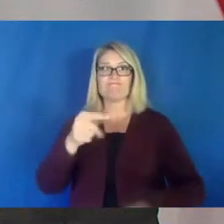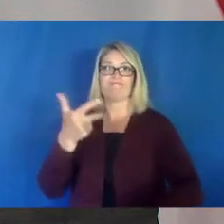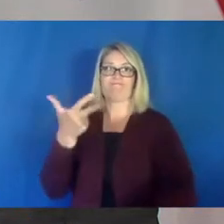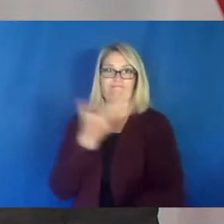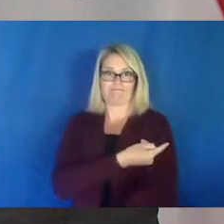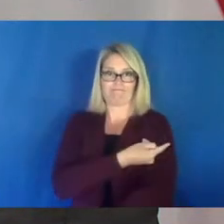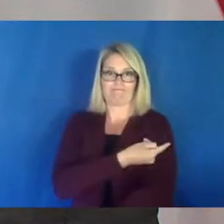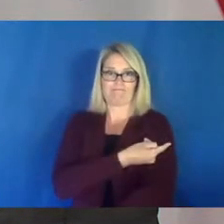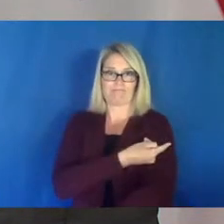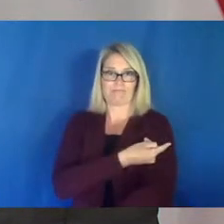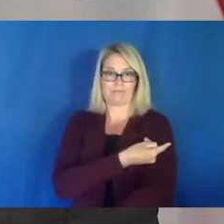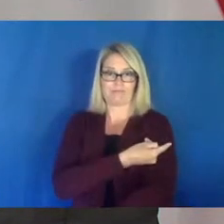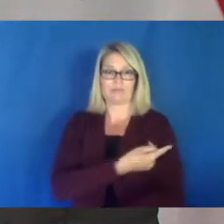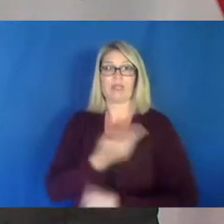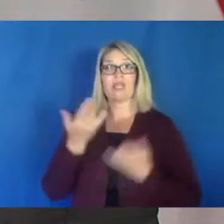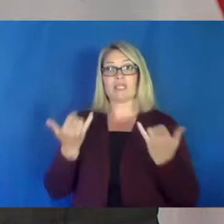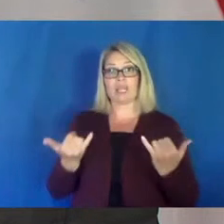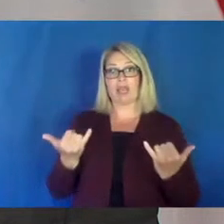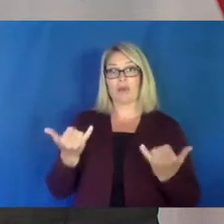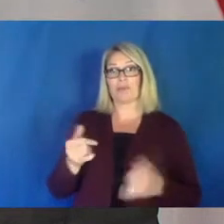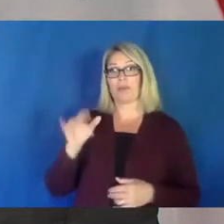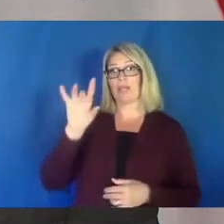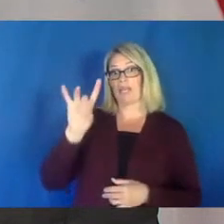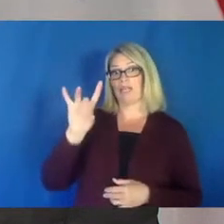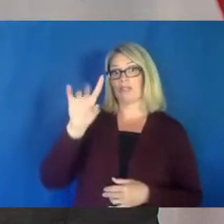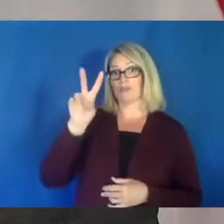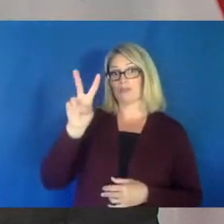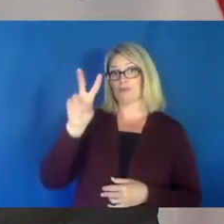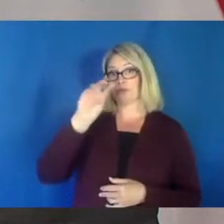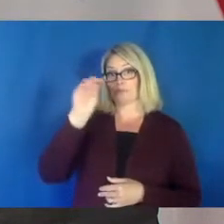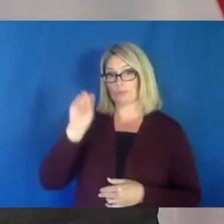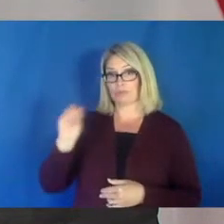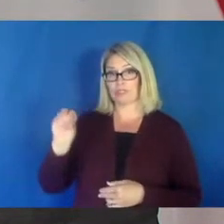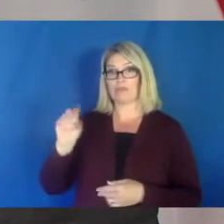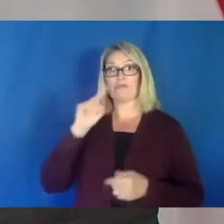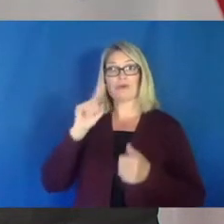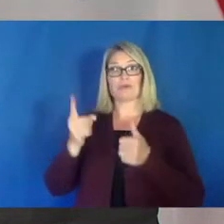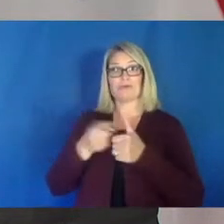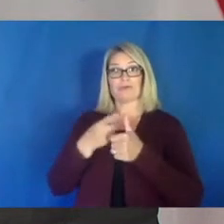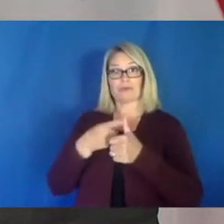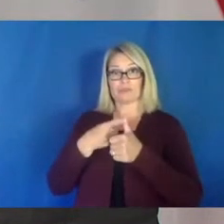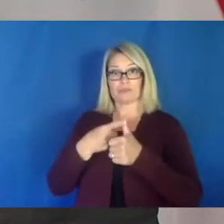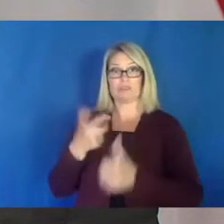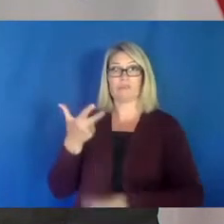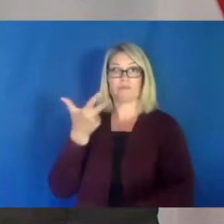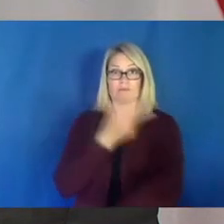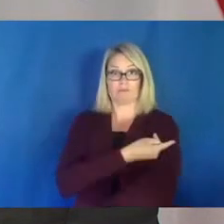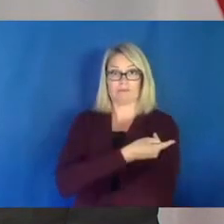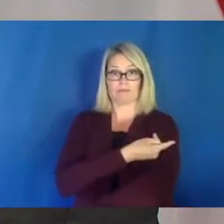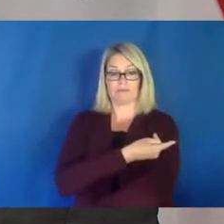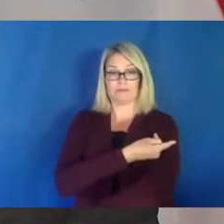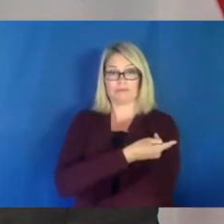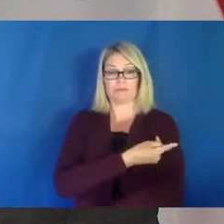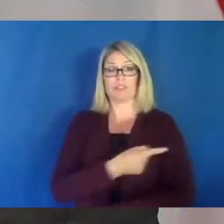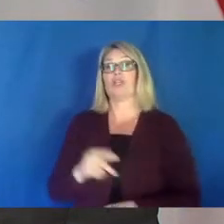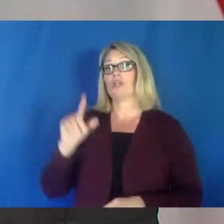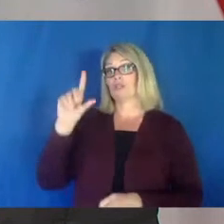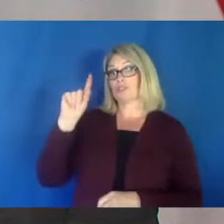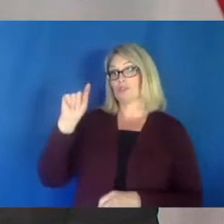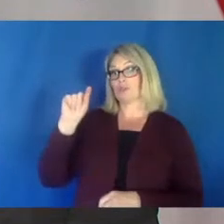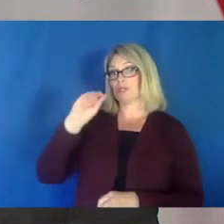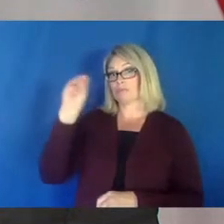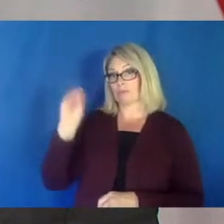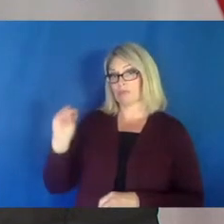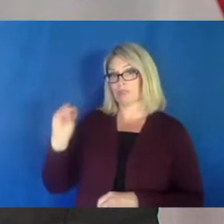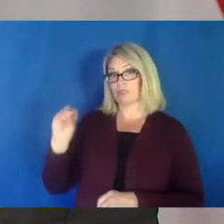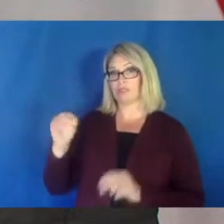now at 82% of Islanders with first doses and over 20% with second doses.